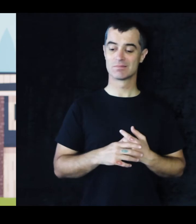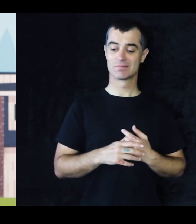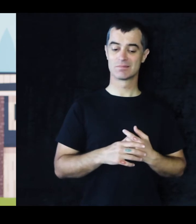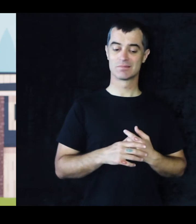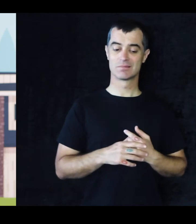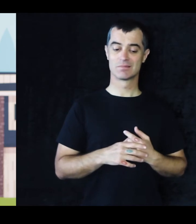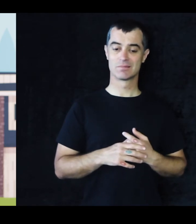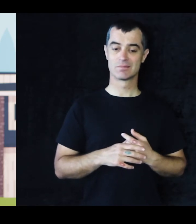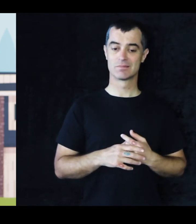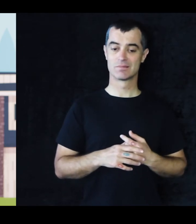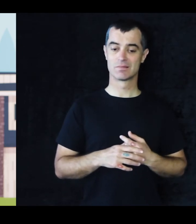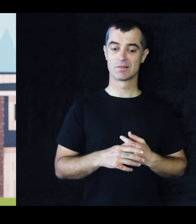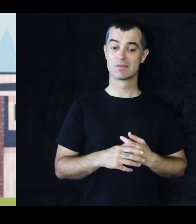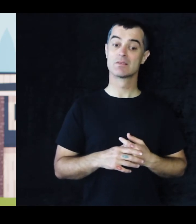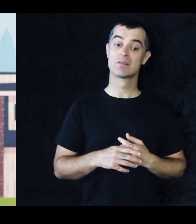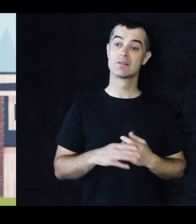But